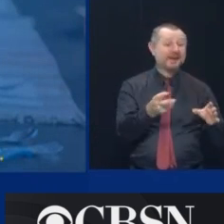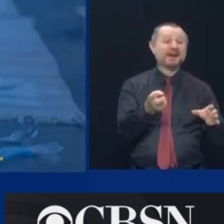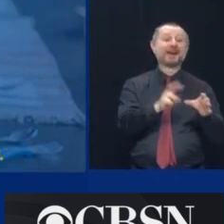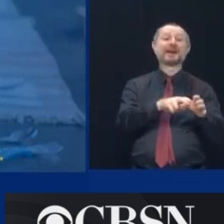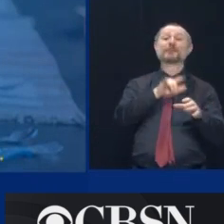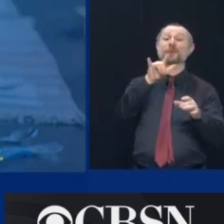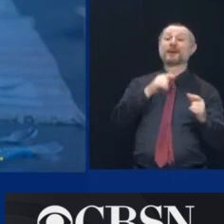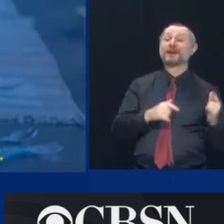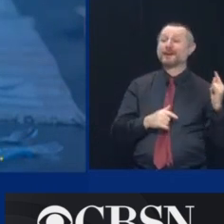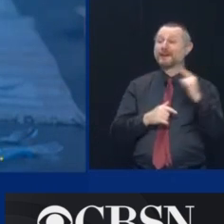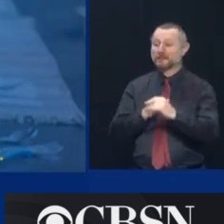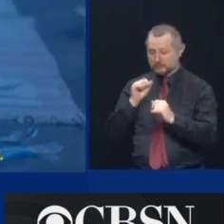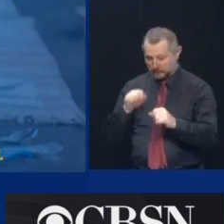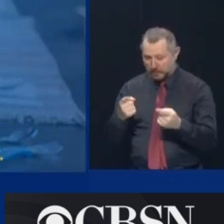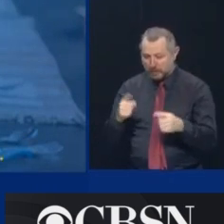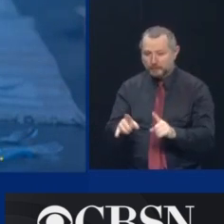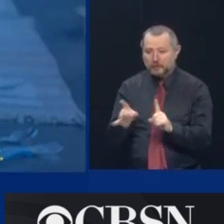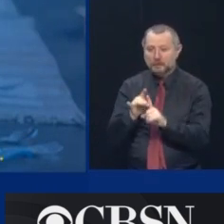going to happen.